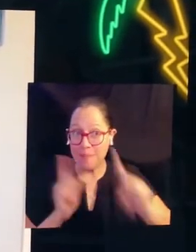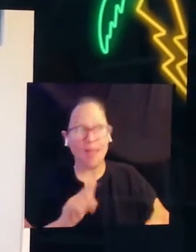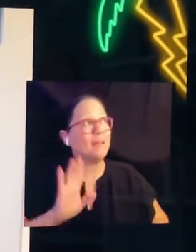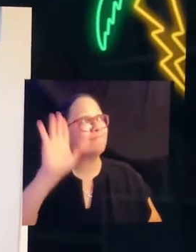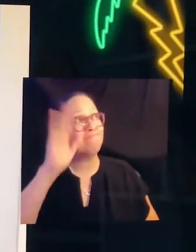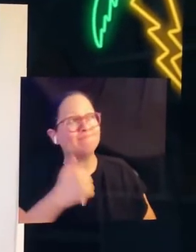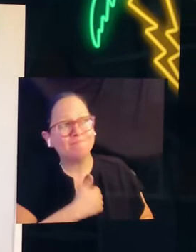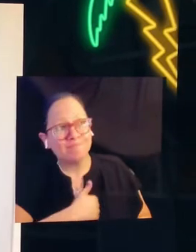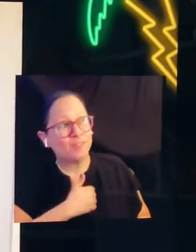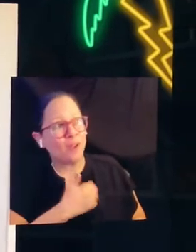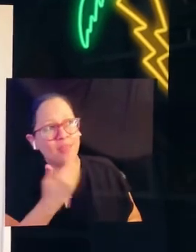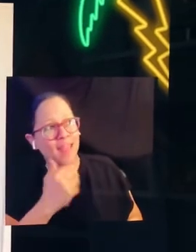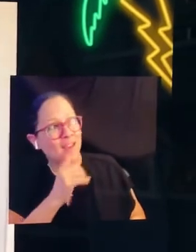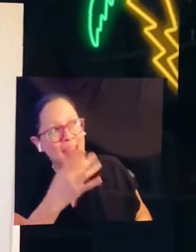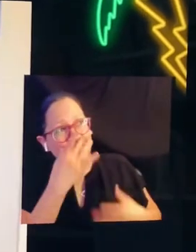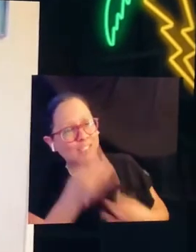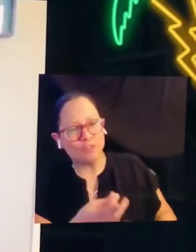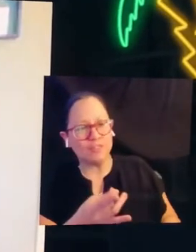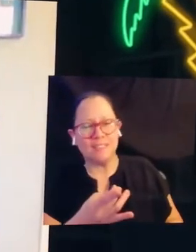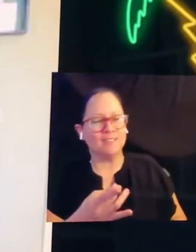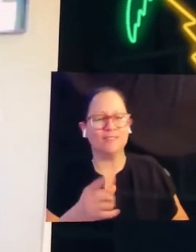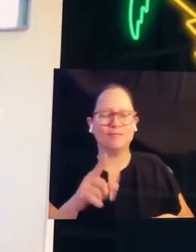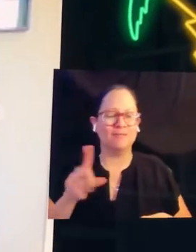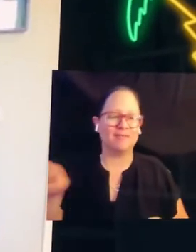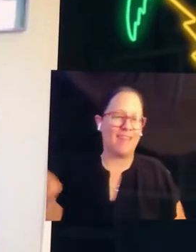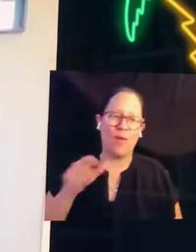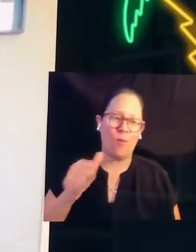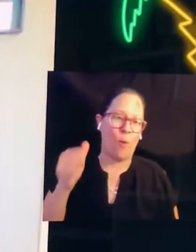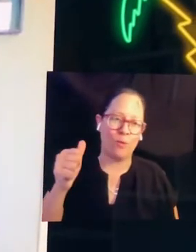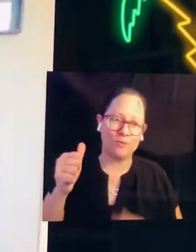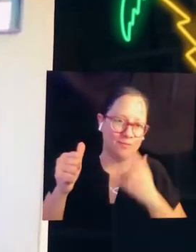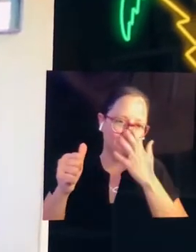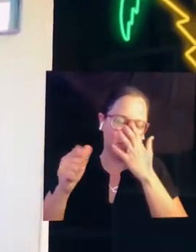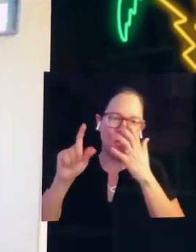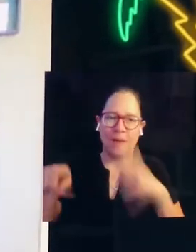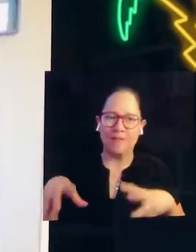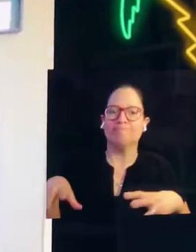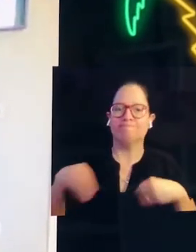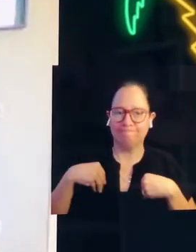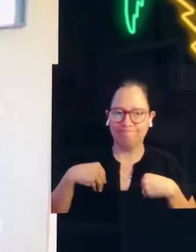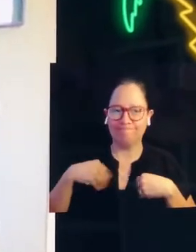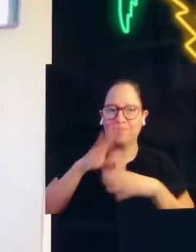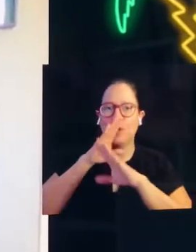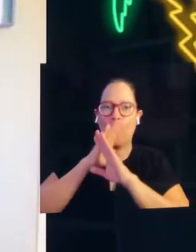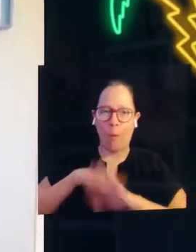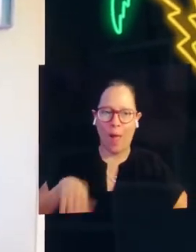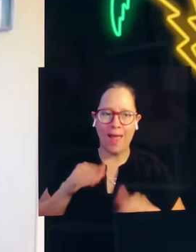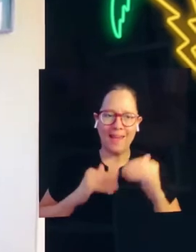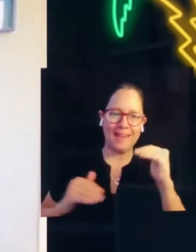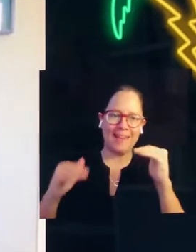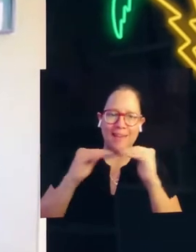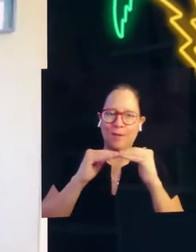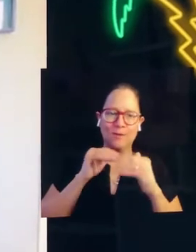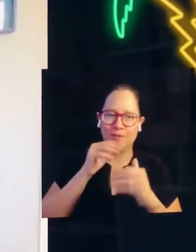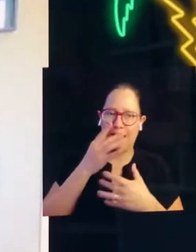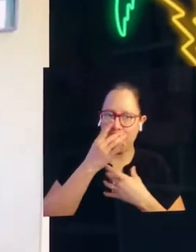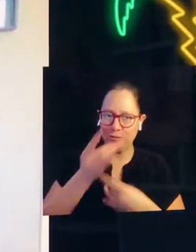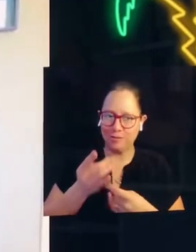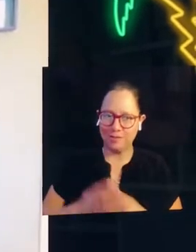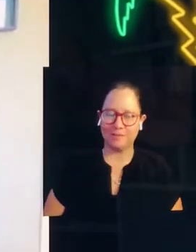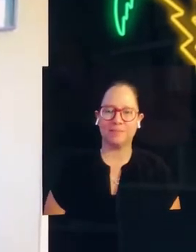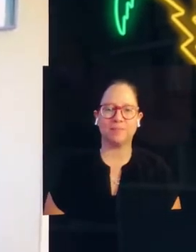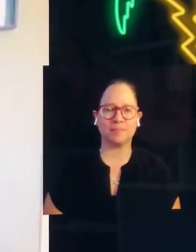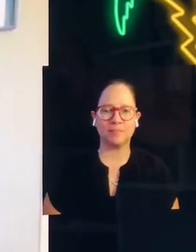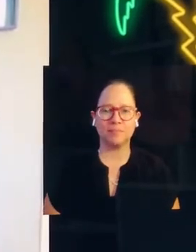interested, and move on, and go on to the next one. You prevent burnout by really giving yourself